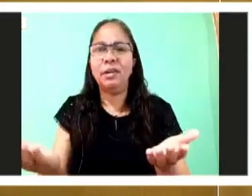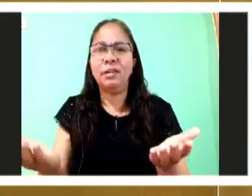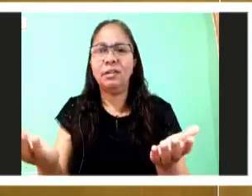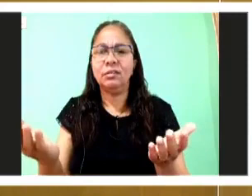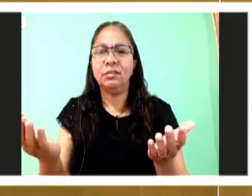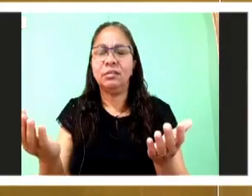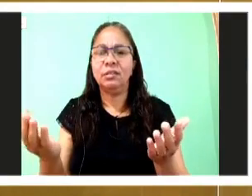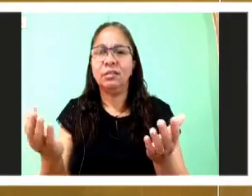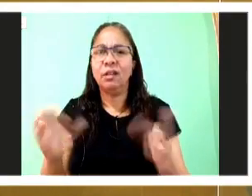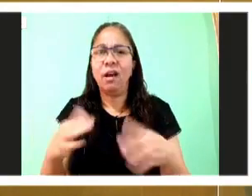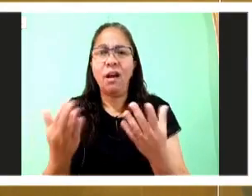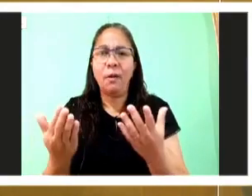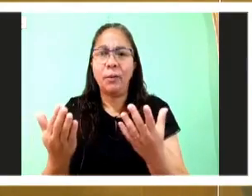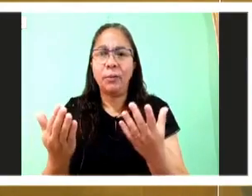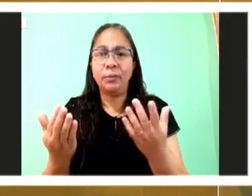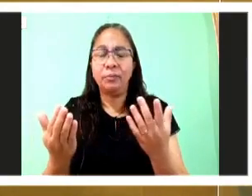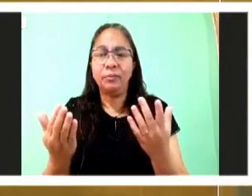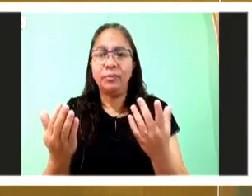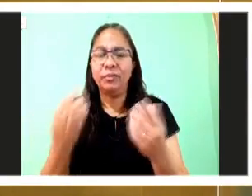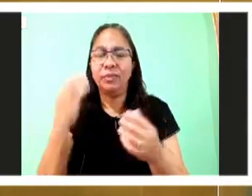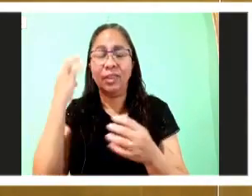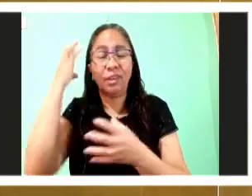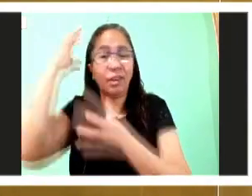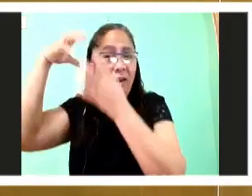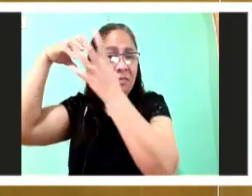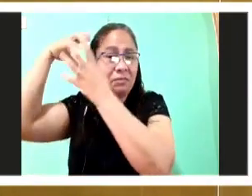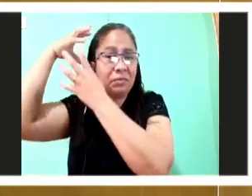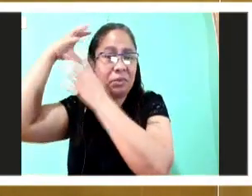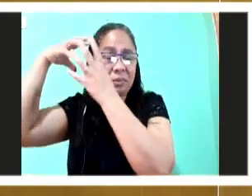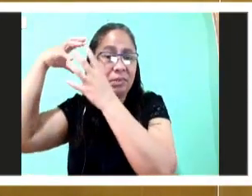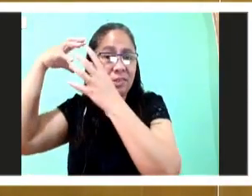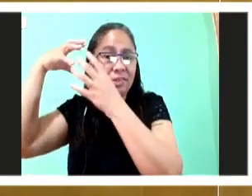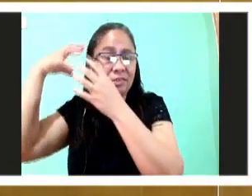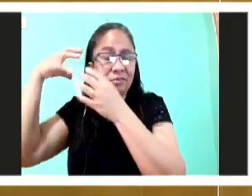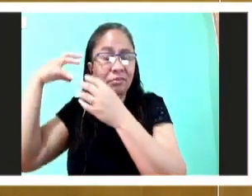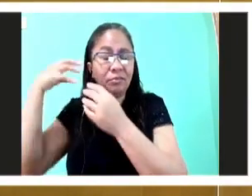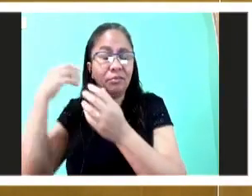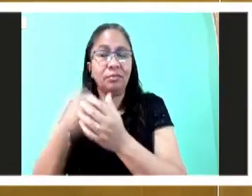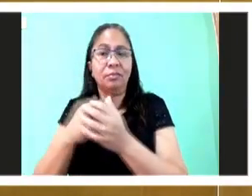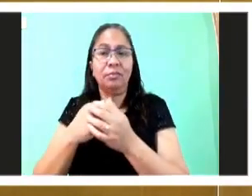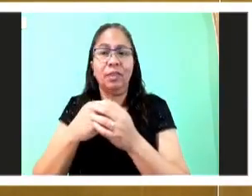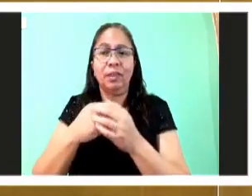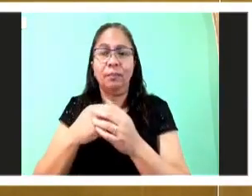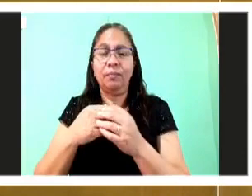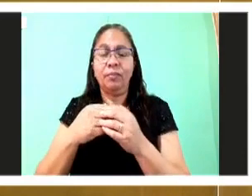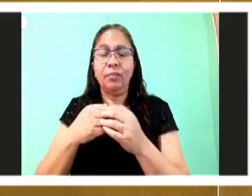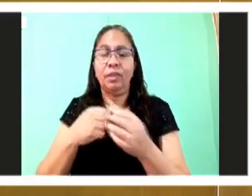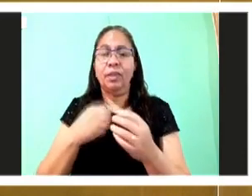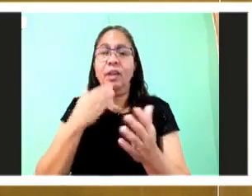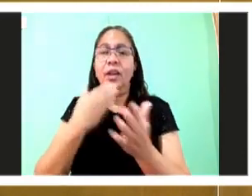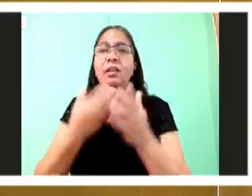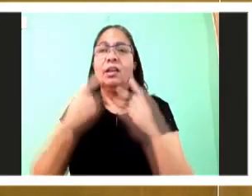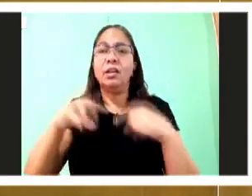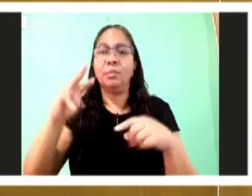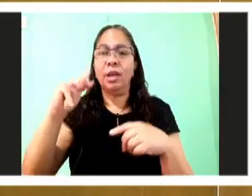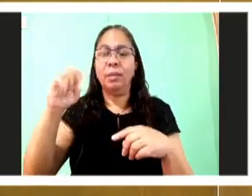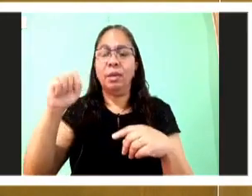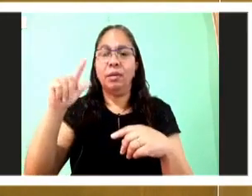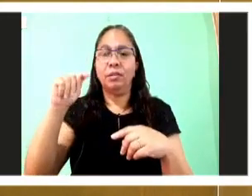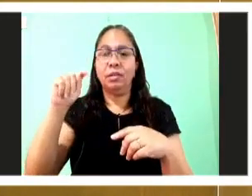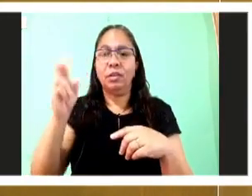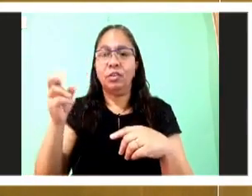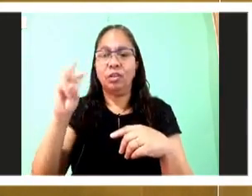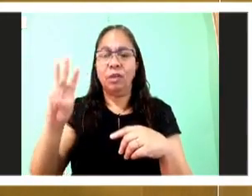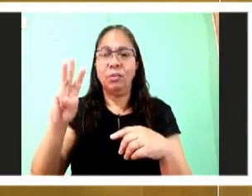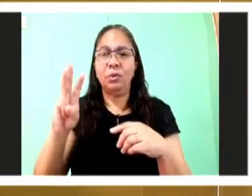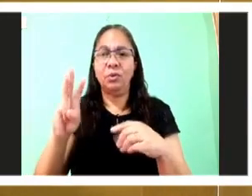And it's clear from certainly from Matthew's account of it that this teaching was not